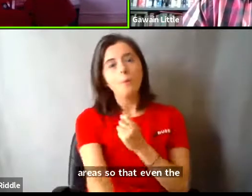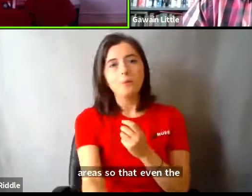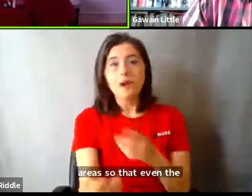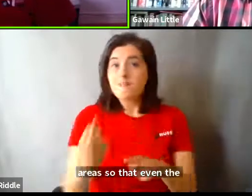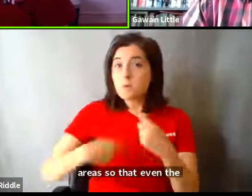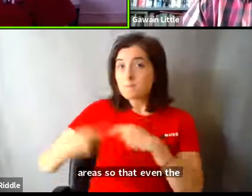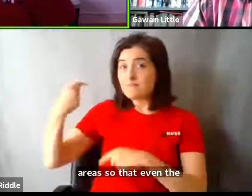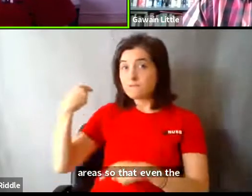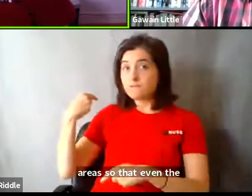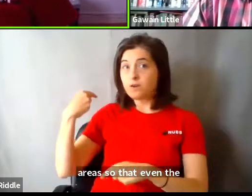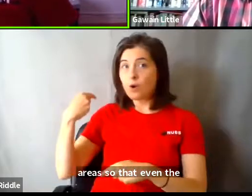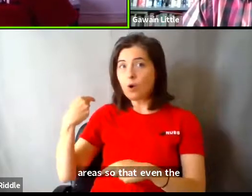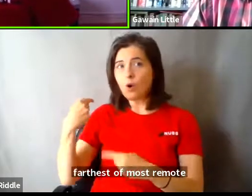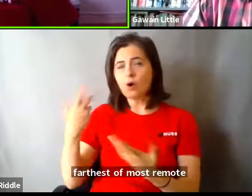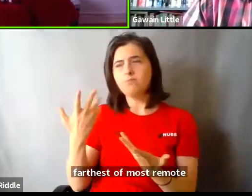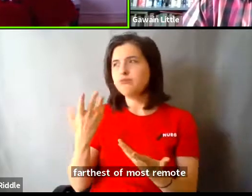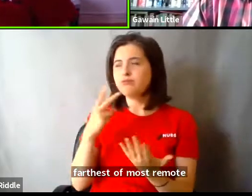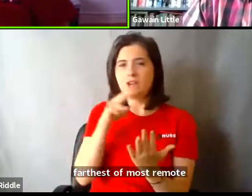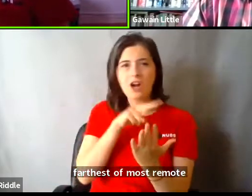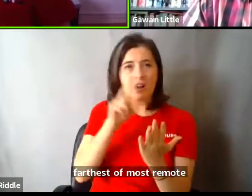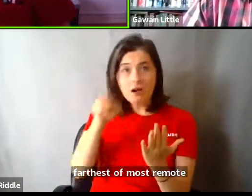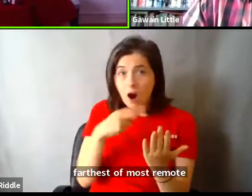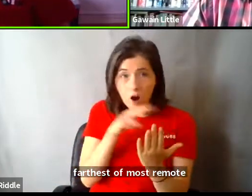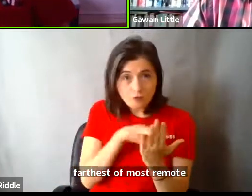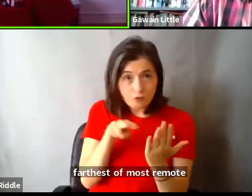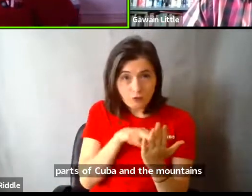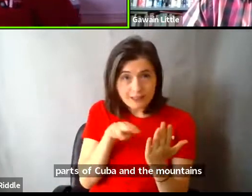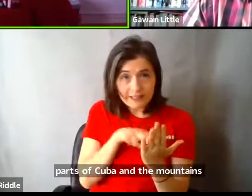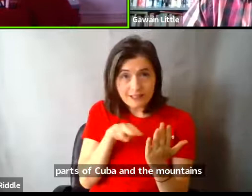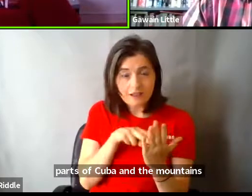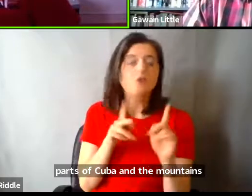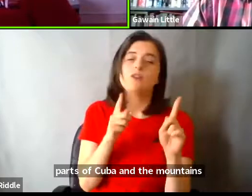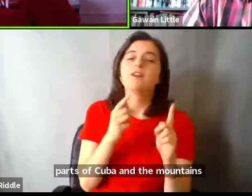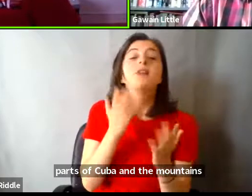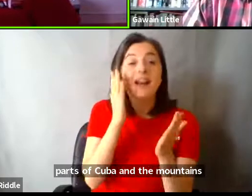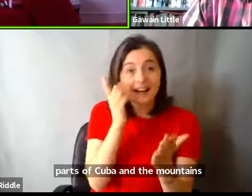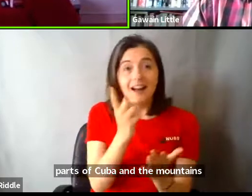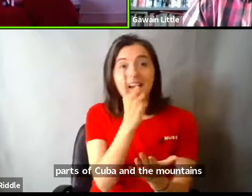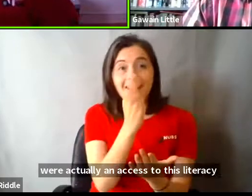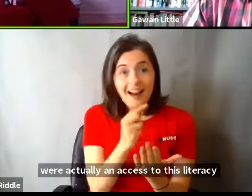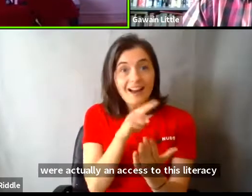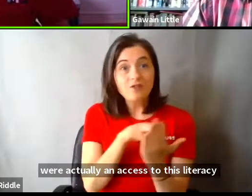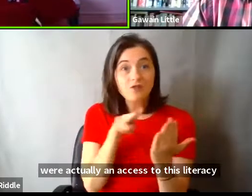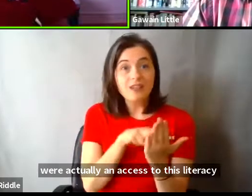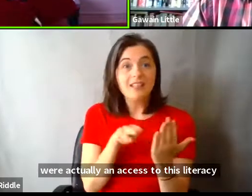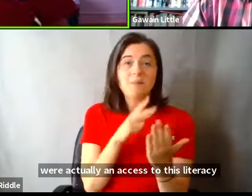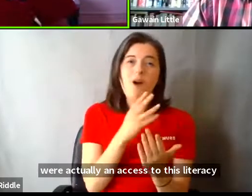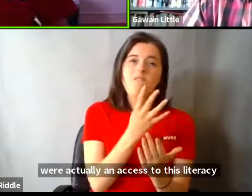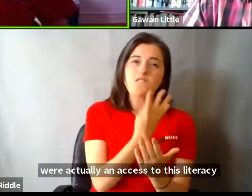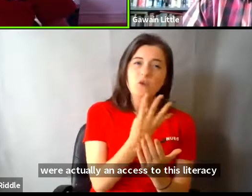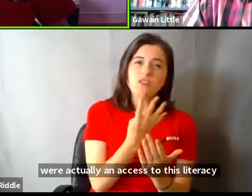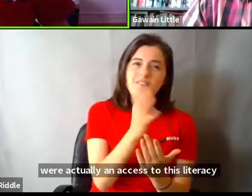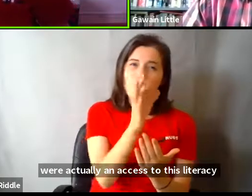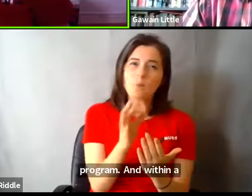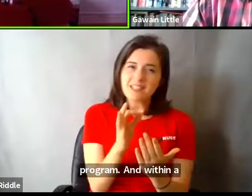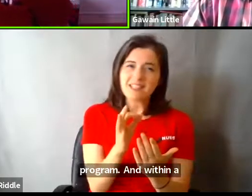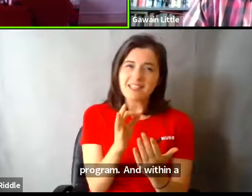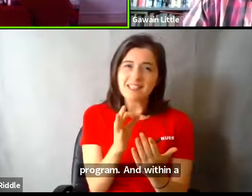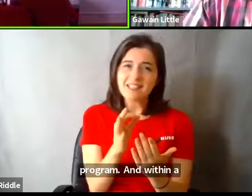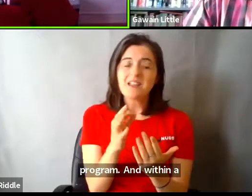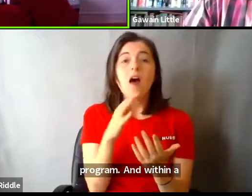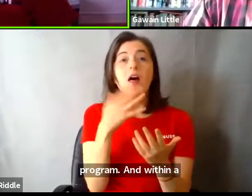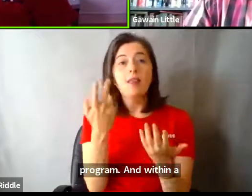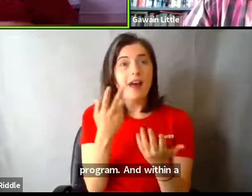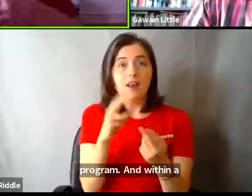having literacy rate of around about 44%, it's shot up to over